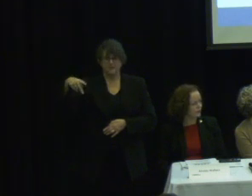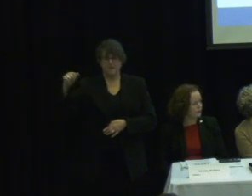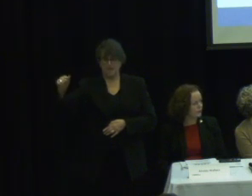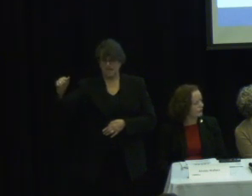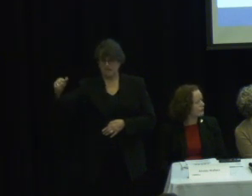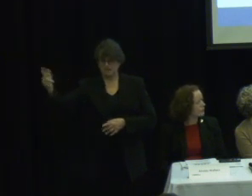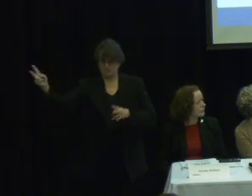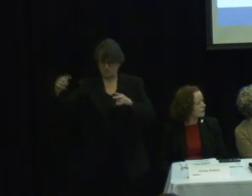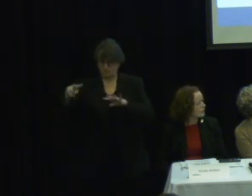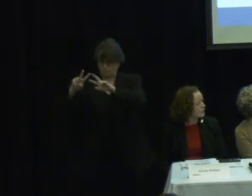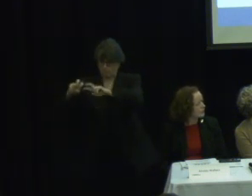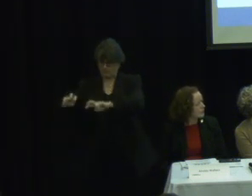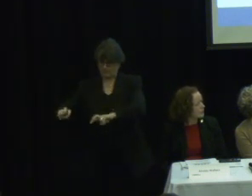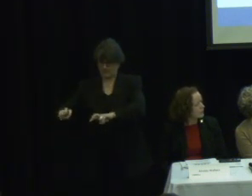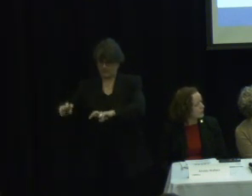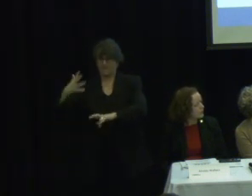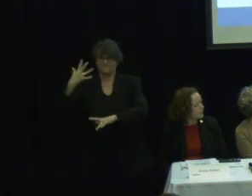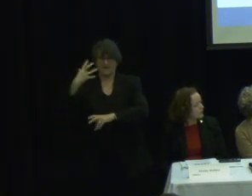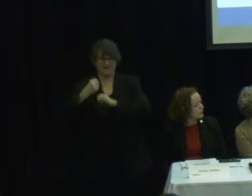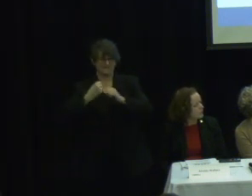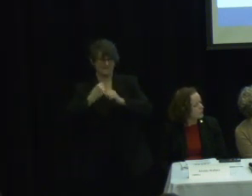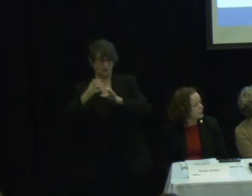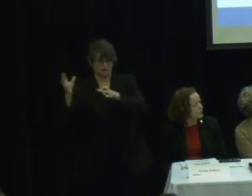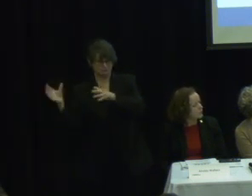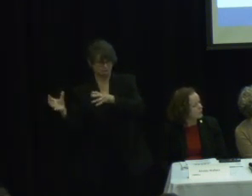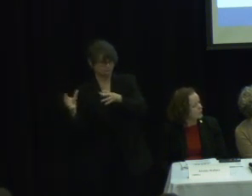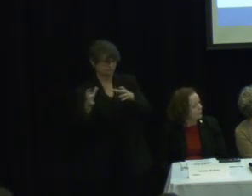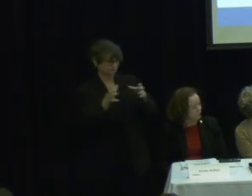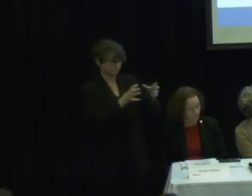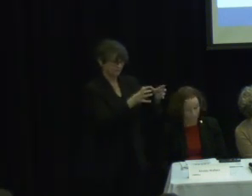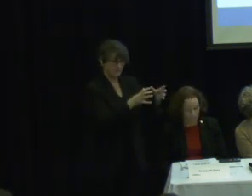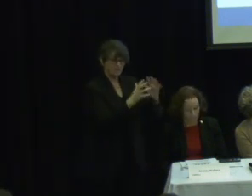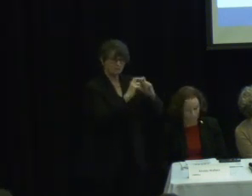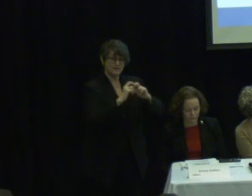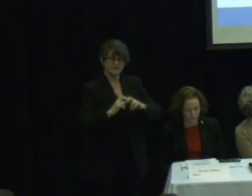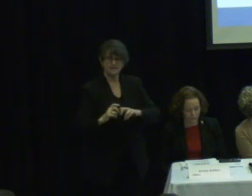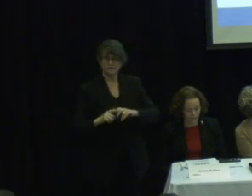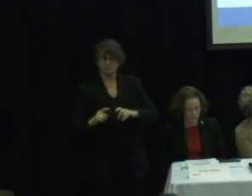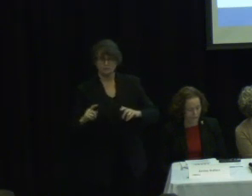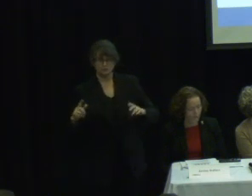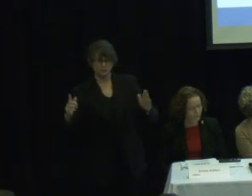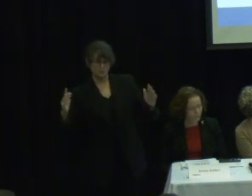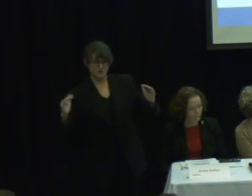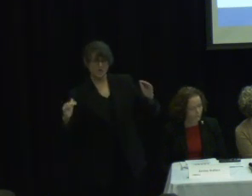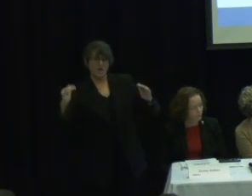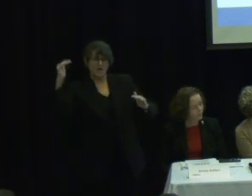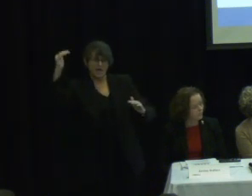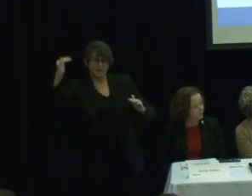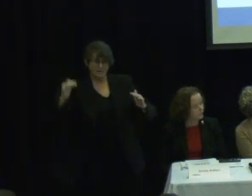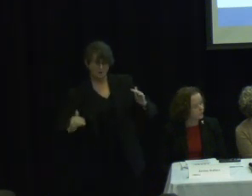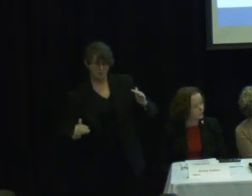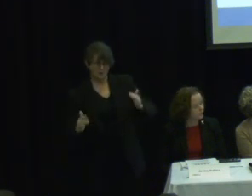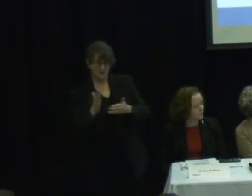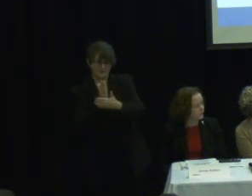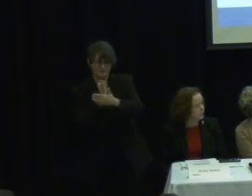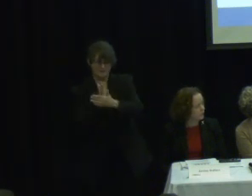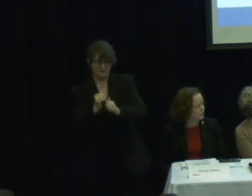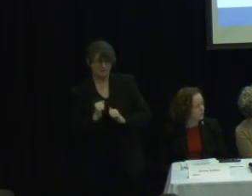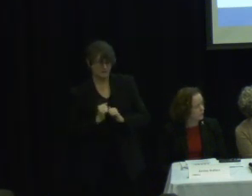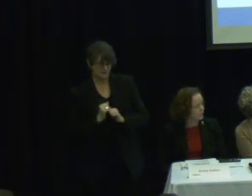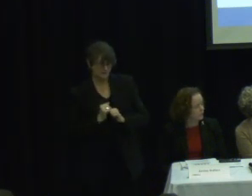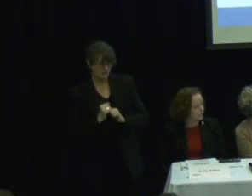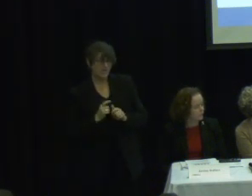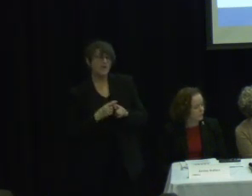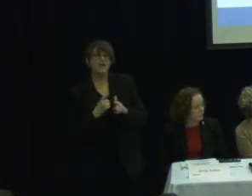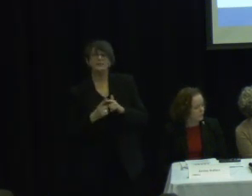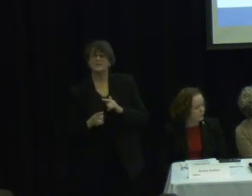them over a 5-year period into individual quartiles, so top, bottom, in between. And then you break each respective